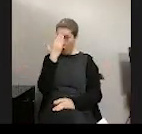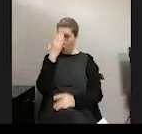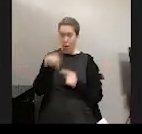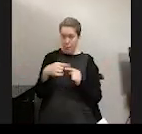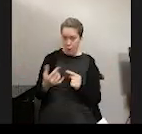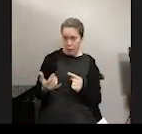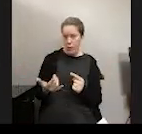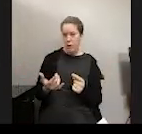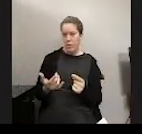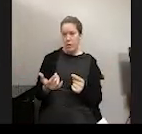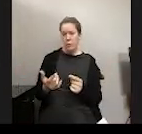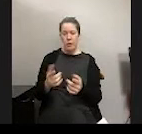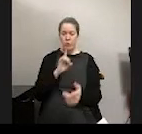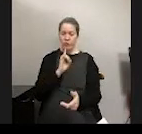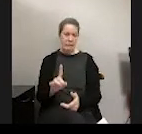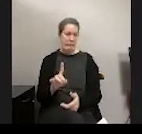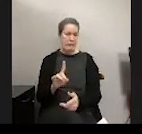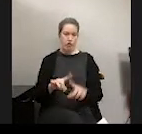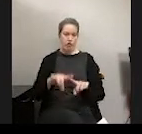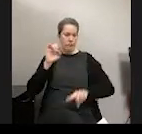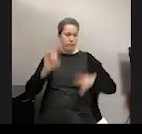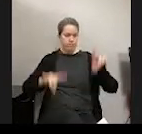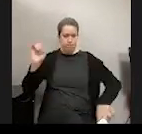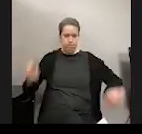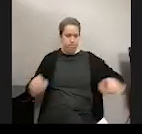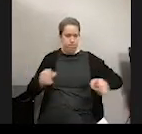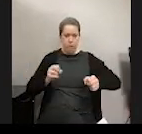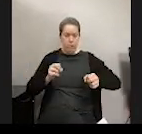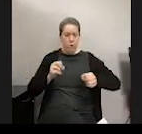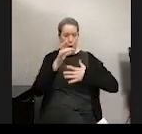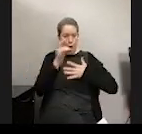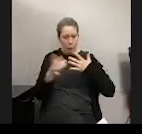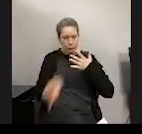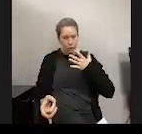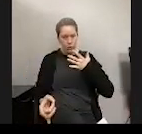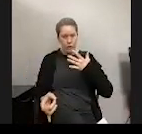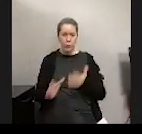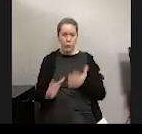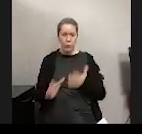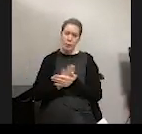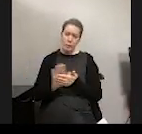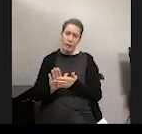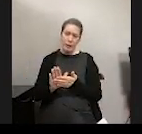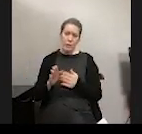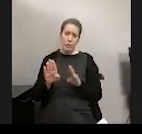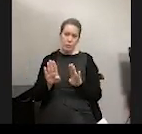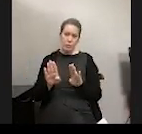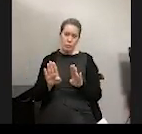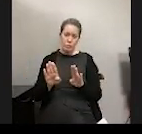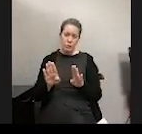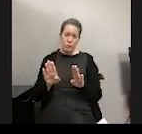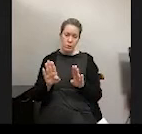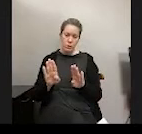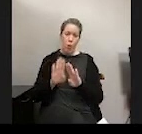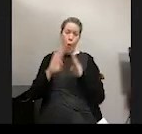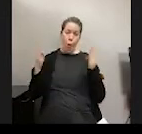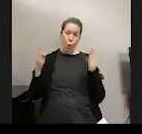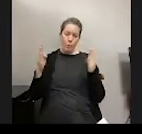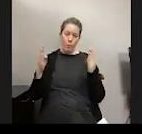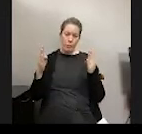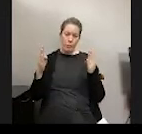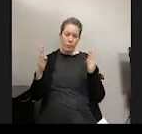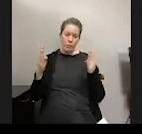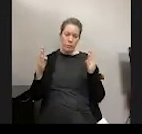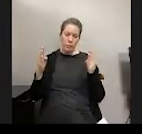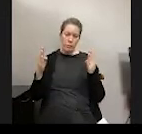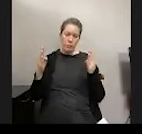options, and it would be nice to make those open calls seem as inclusive as possible so that we